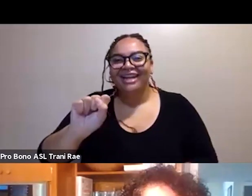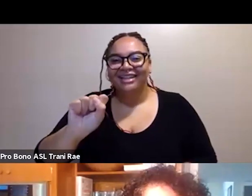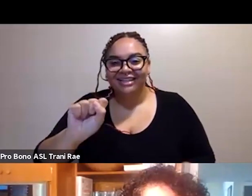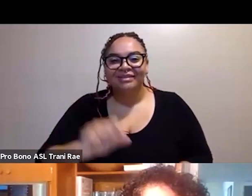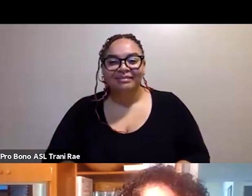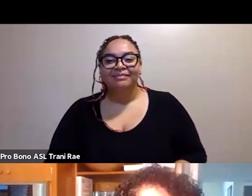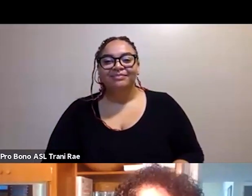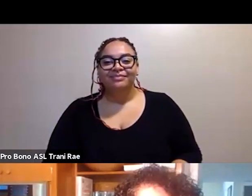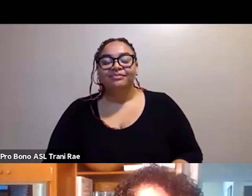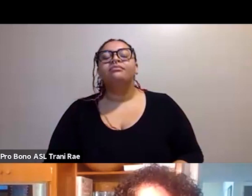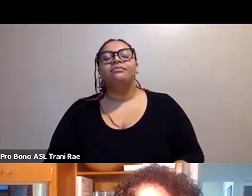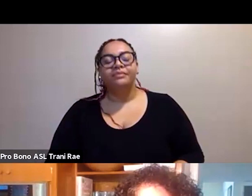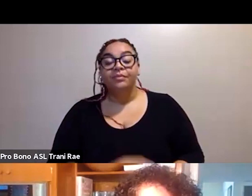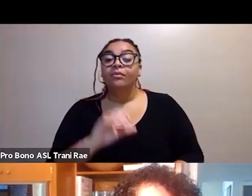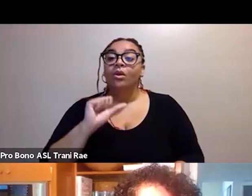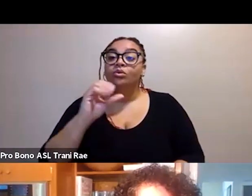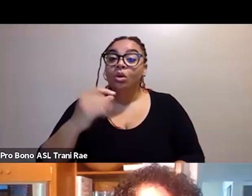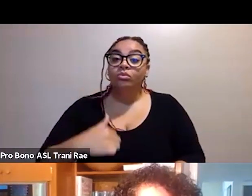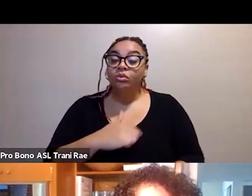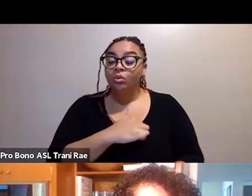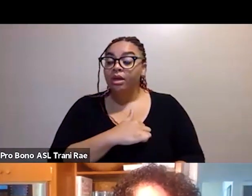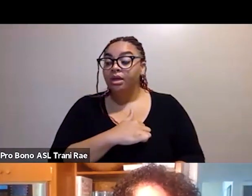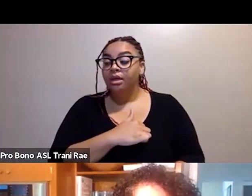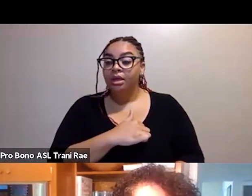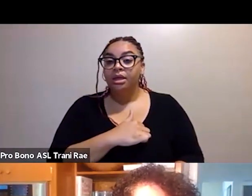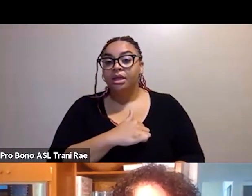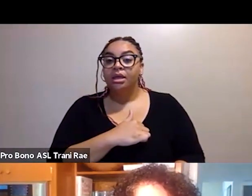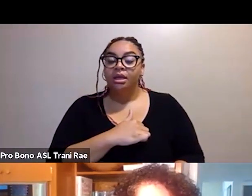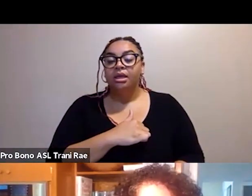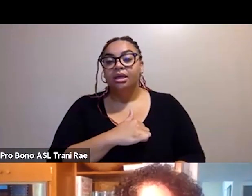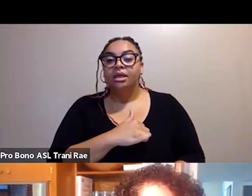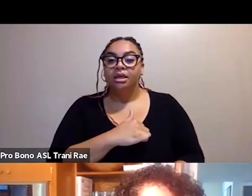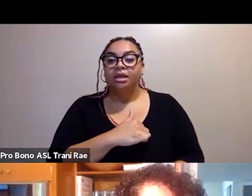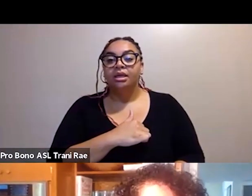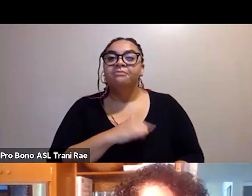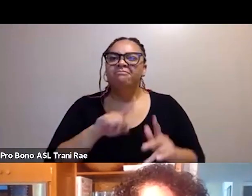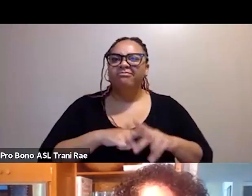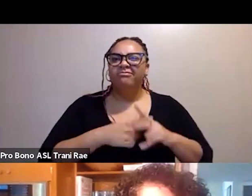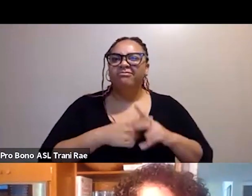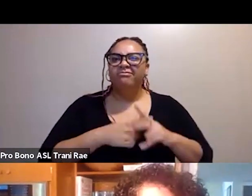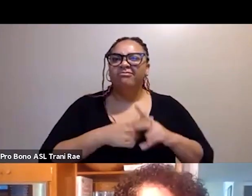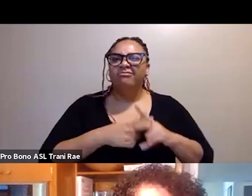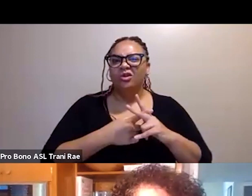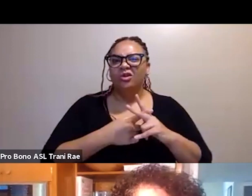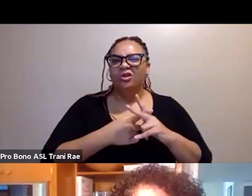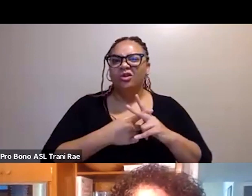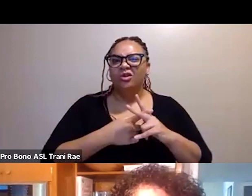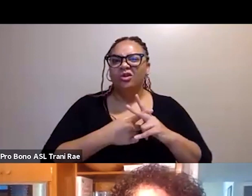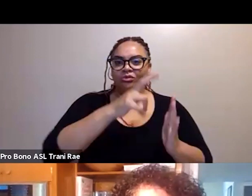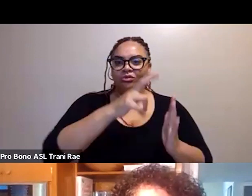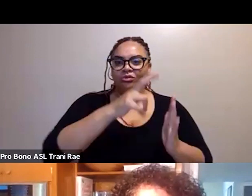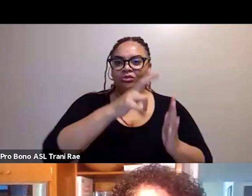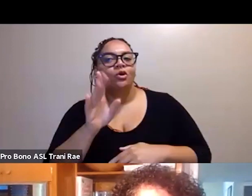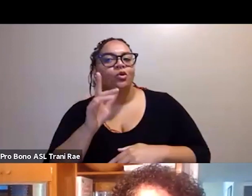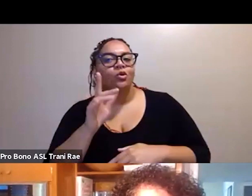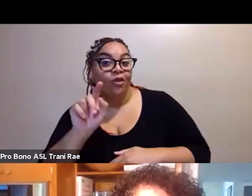So when we get to our readings, we're also going to hear from Frannie the first poem in that collection. But